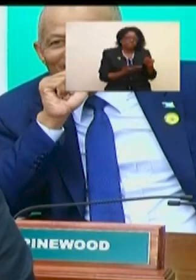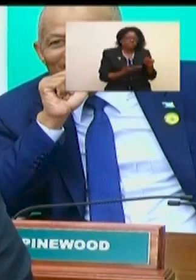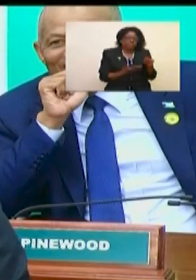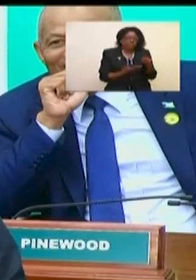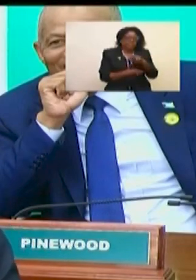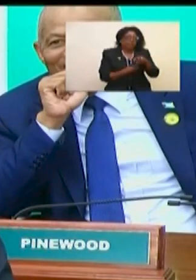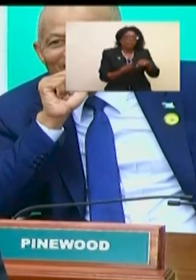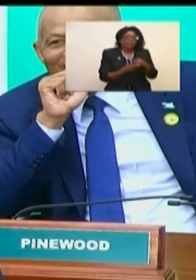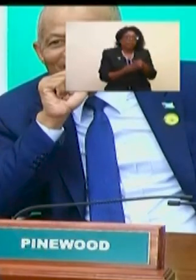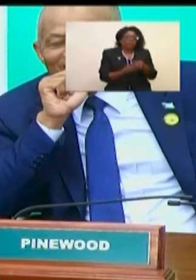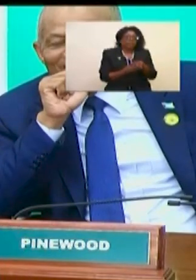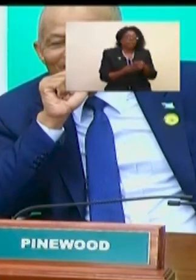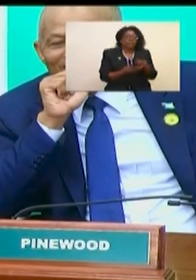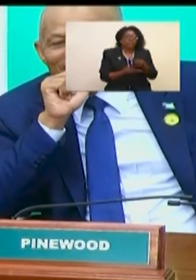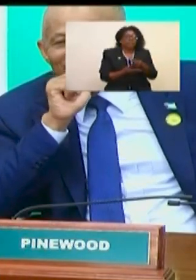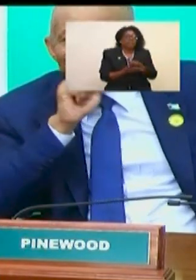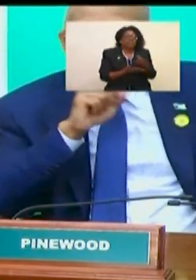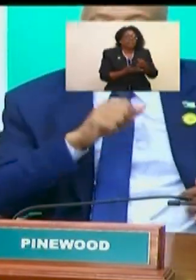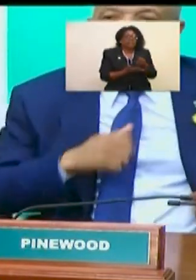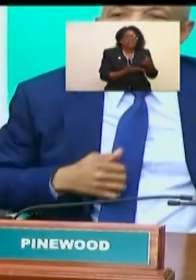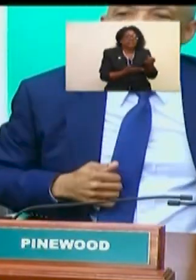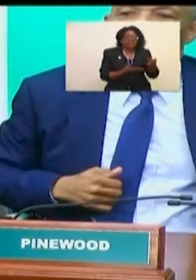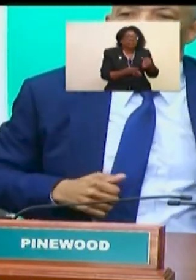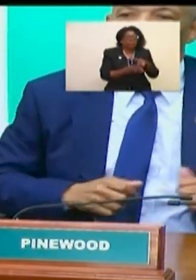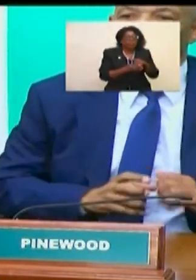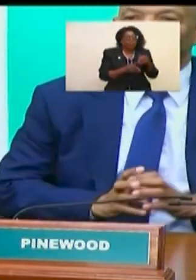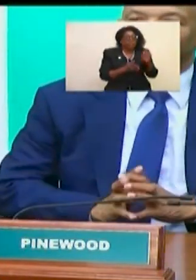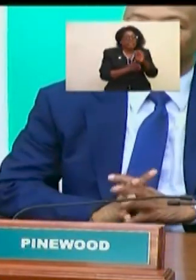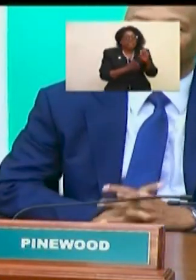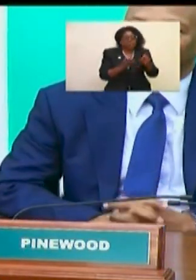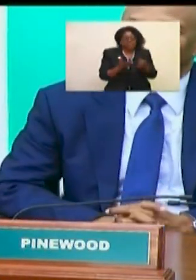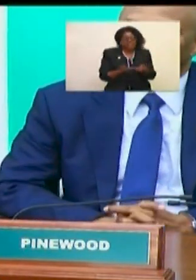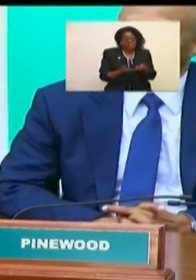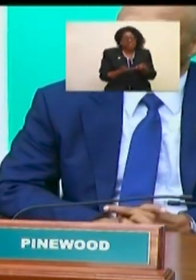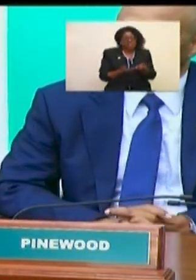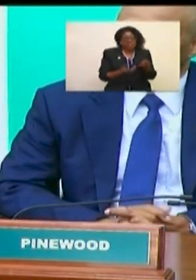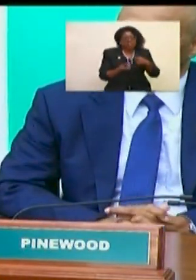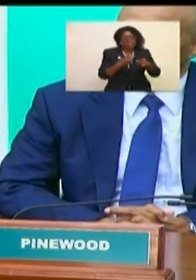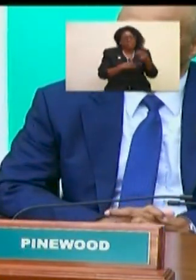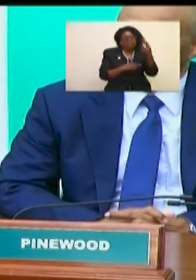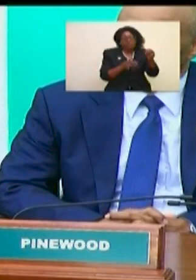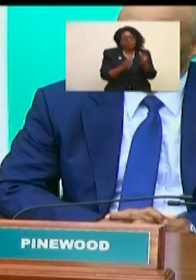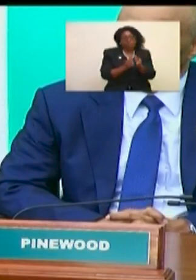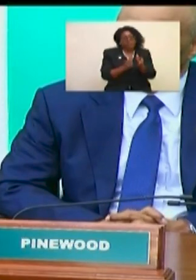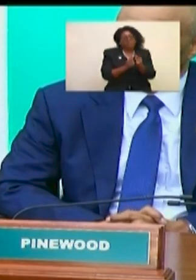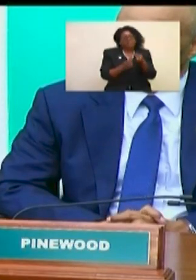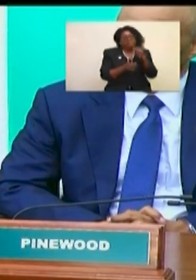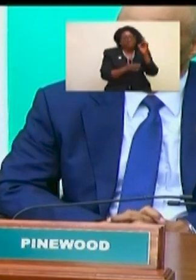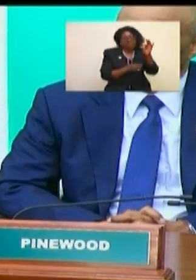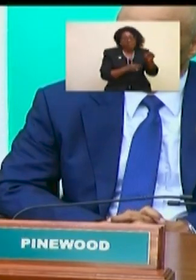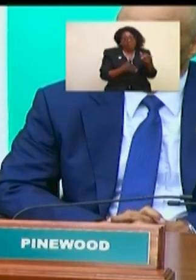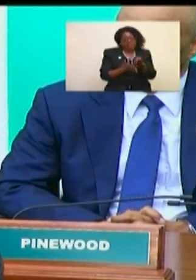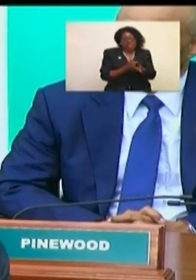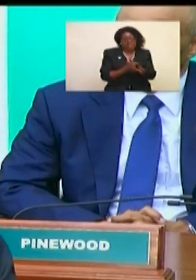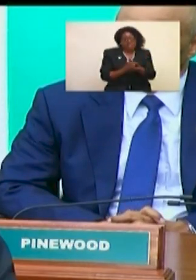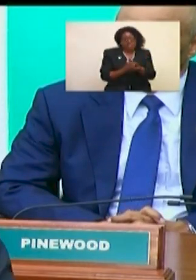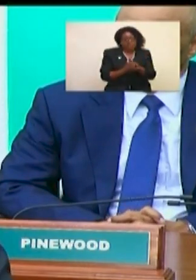amounts for state-owned enterprises, you all came up with the fact that